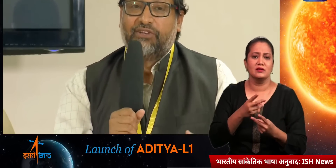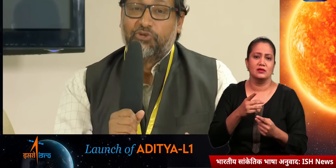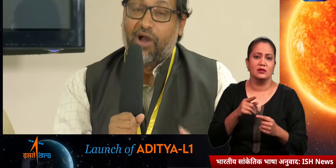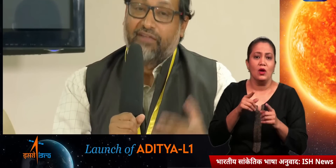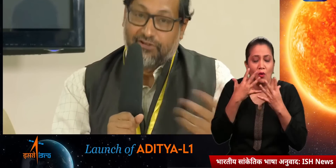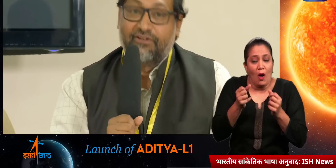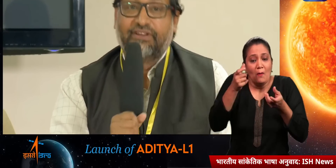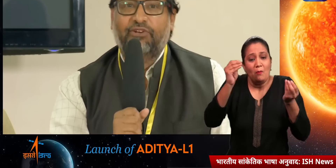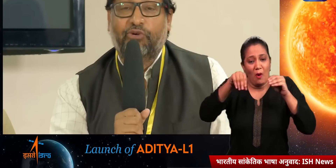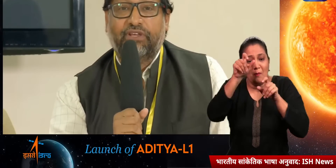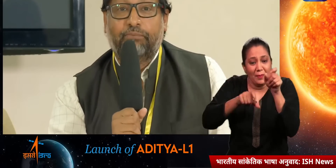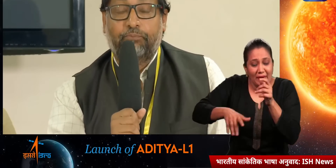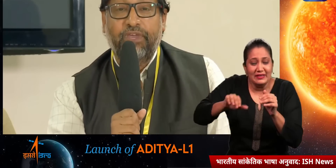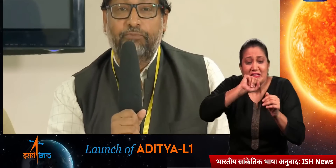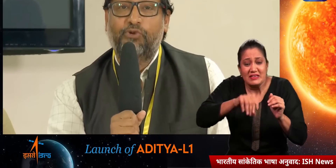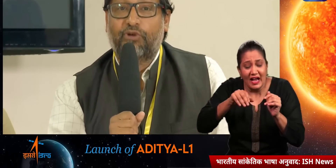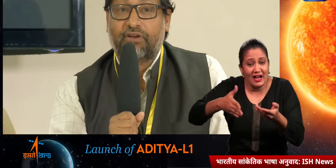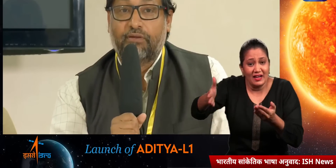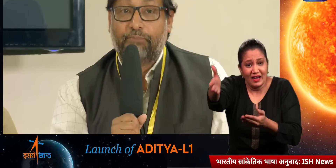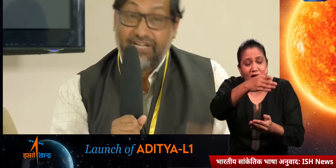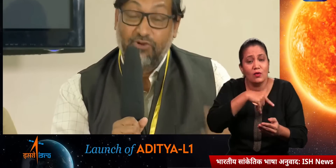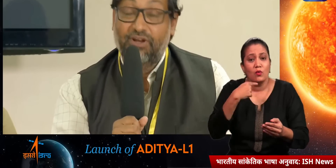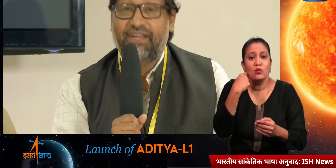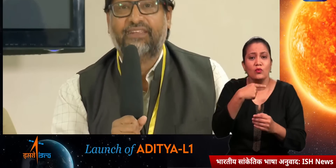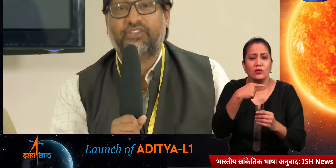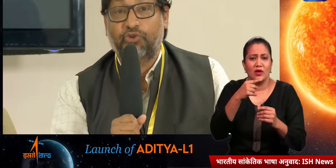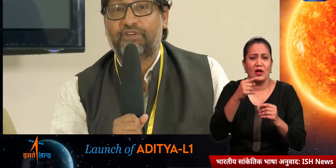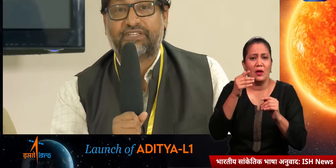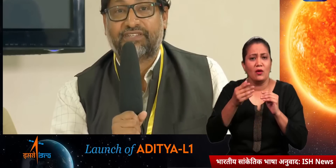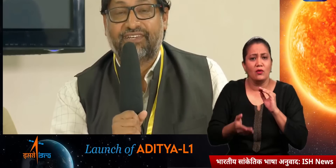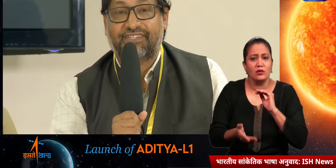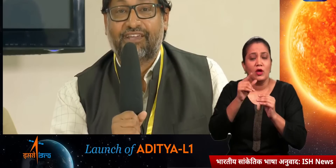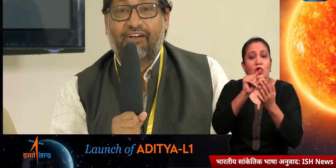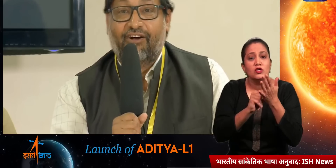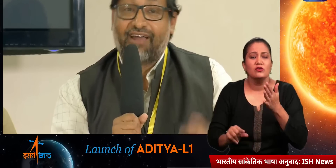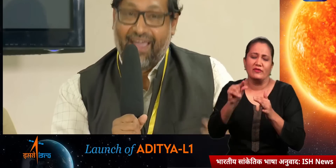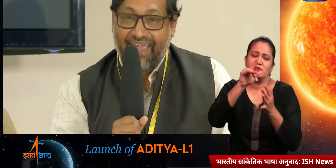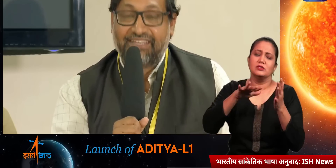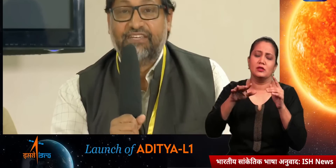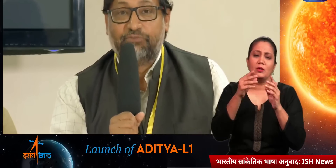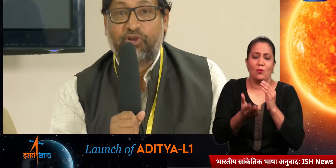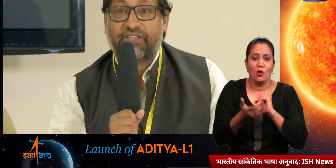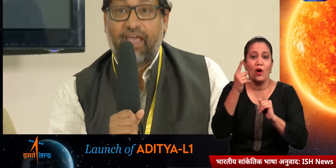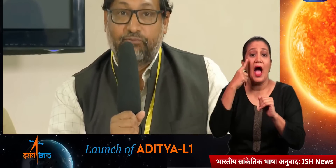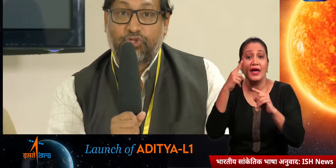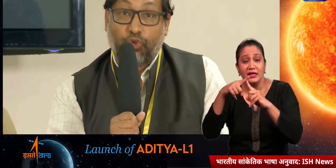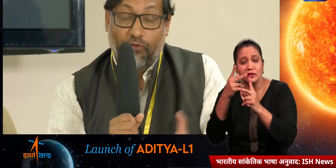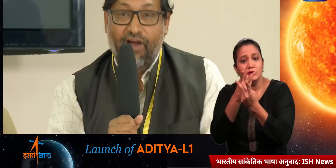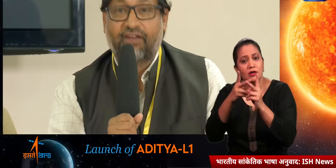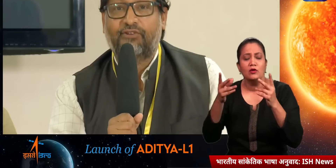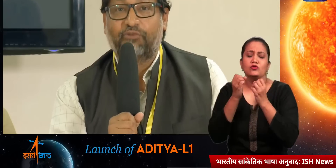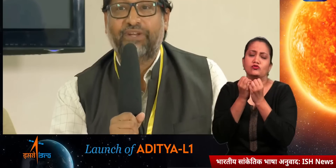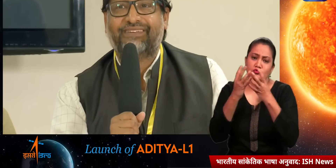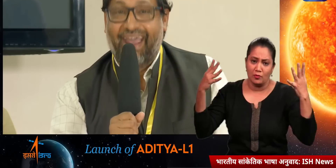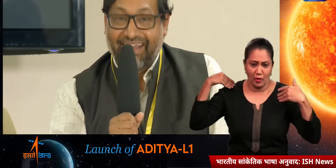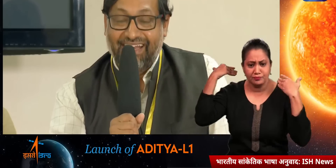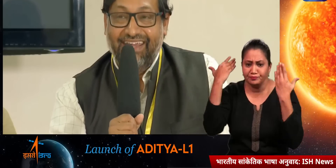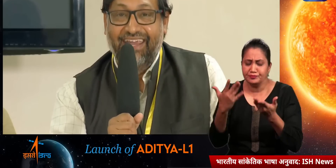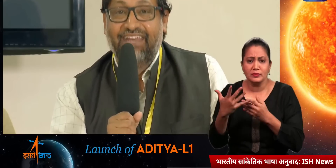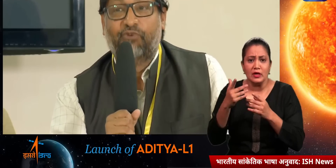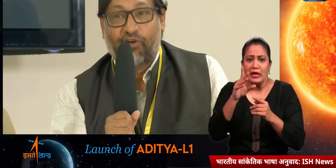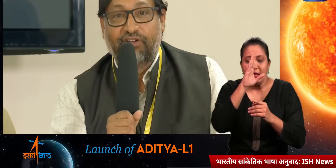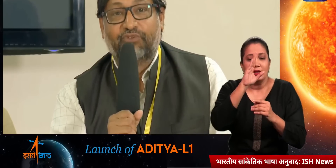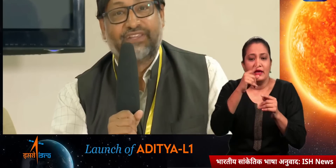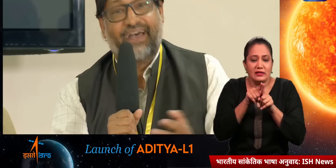to other, people who are particularly in the universities or IITs, because they have so far not been